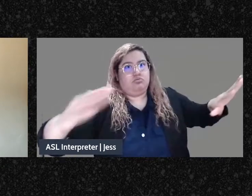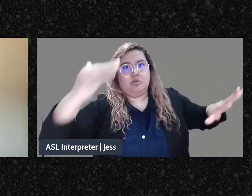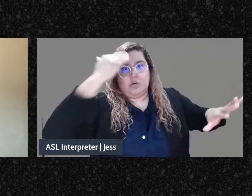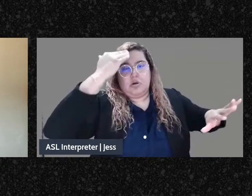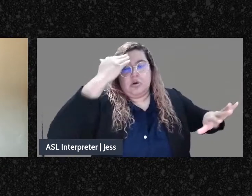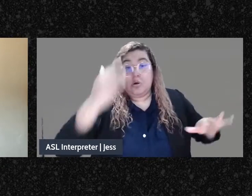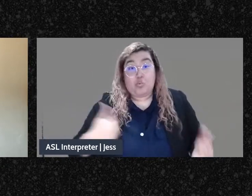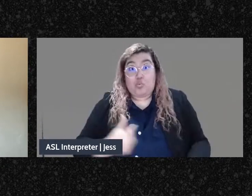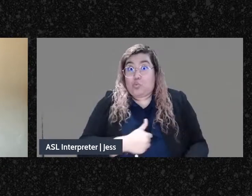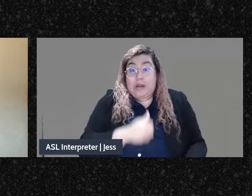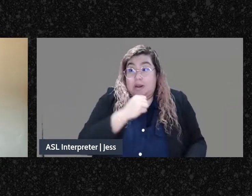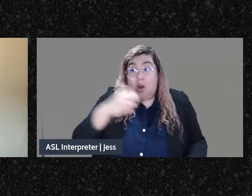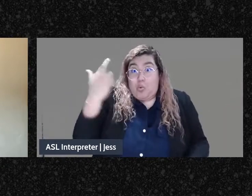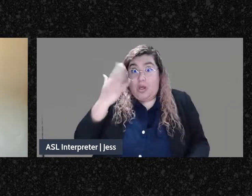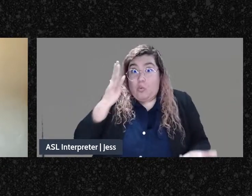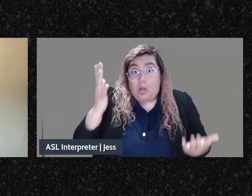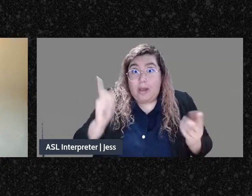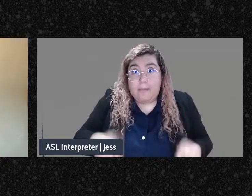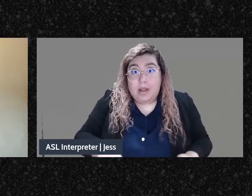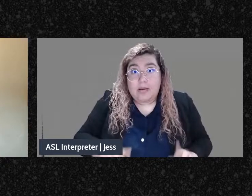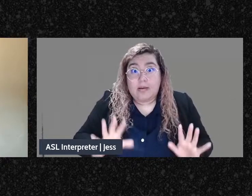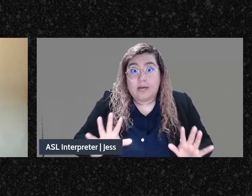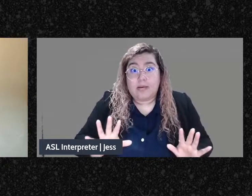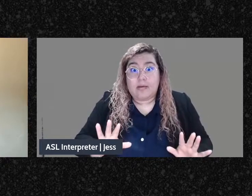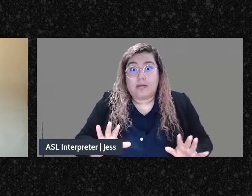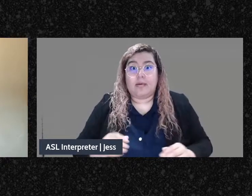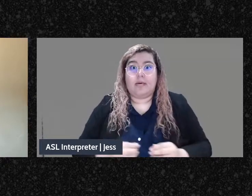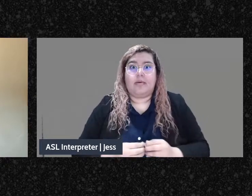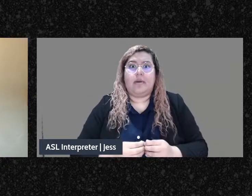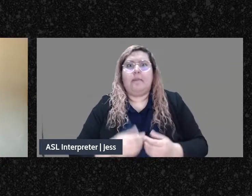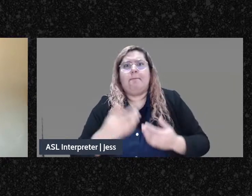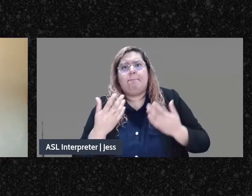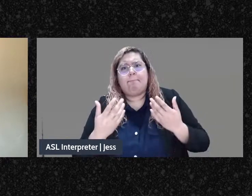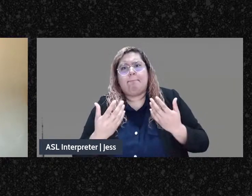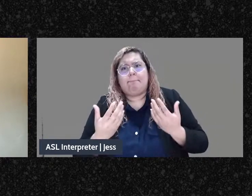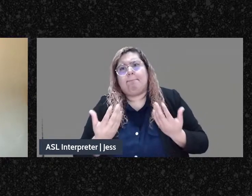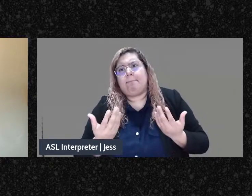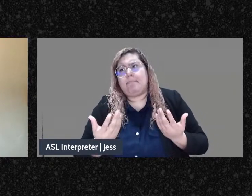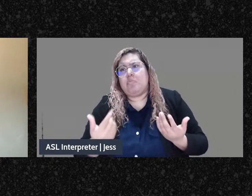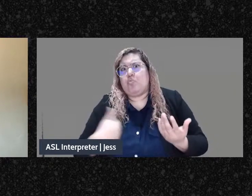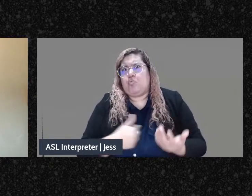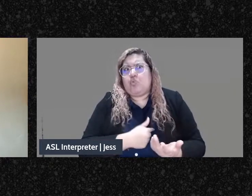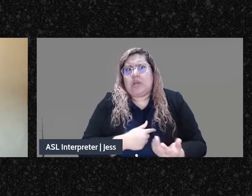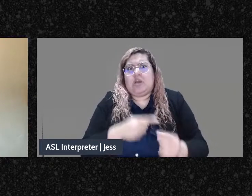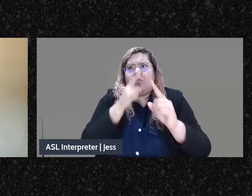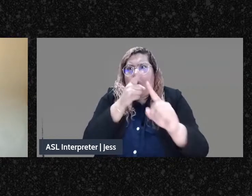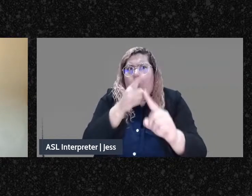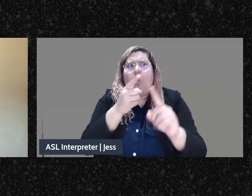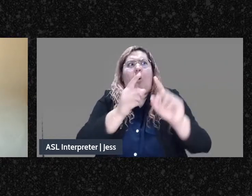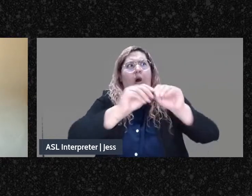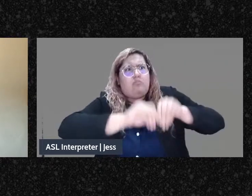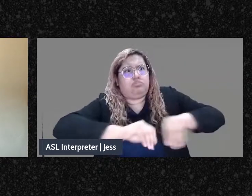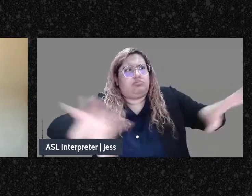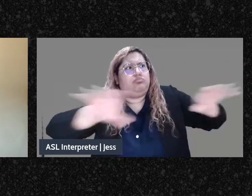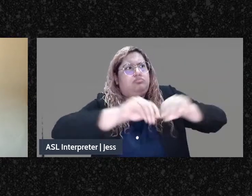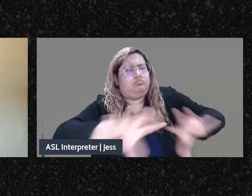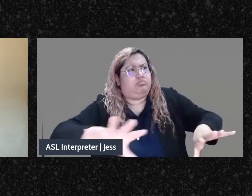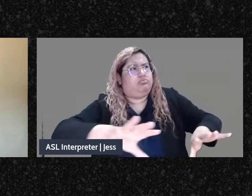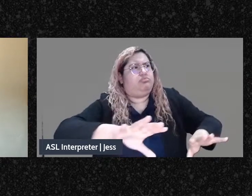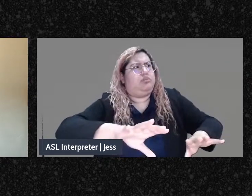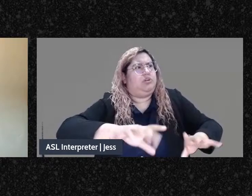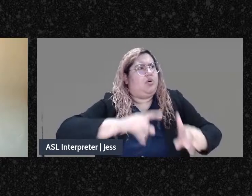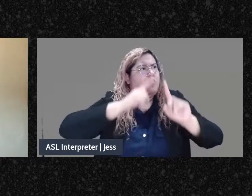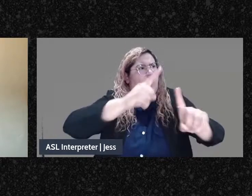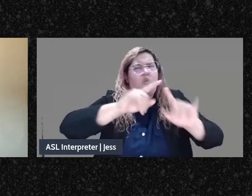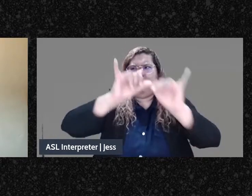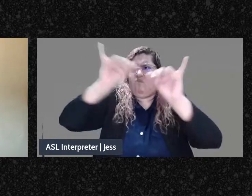predicted, even if we'd long awaited, anticipated, and worked for this idea to surface for more